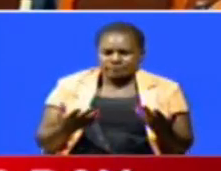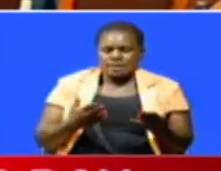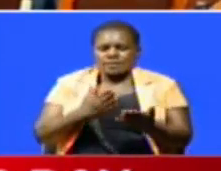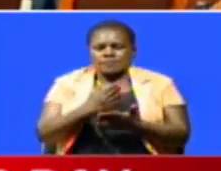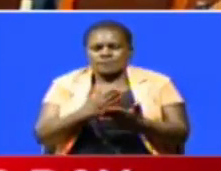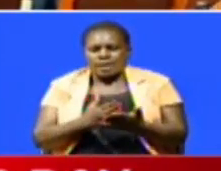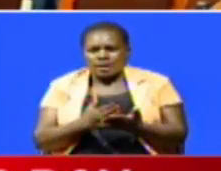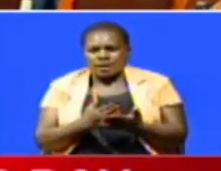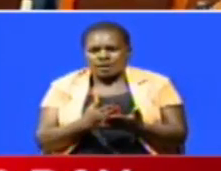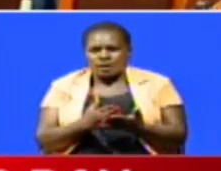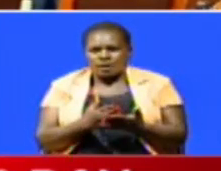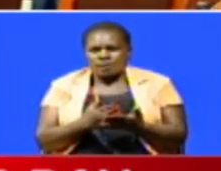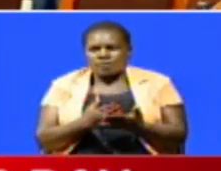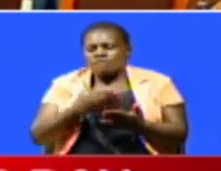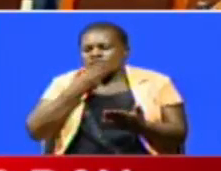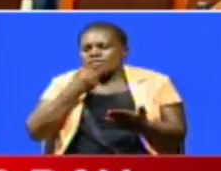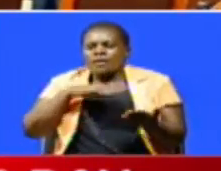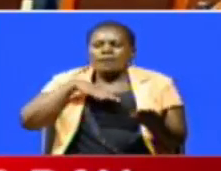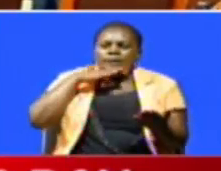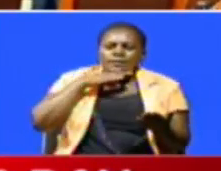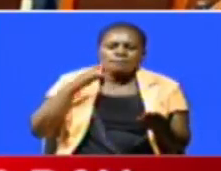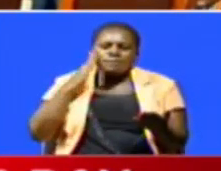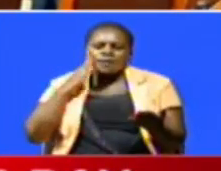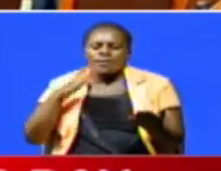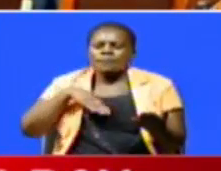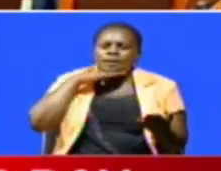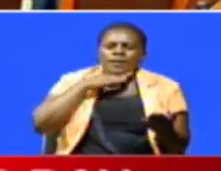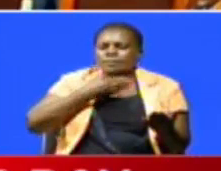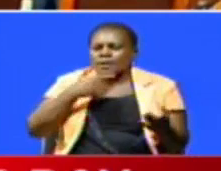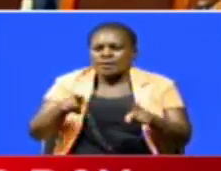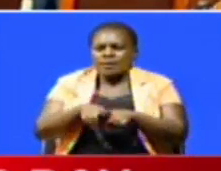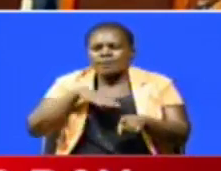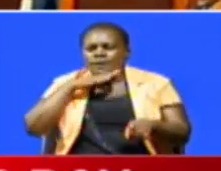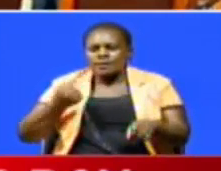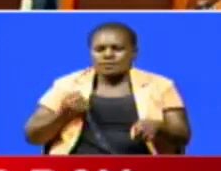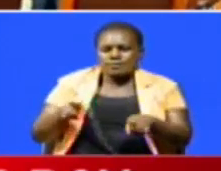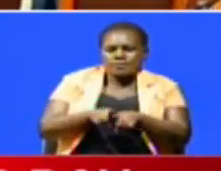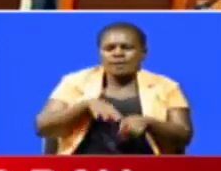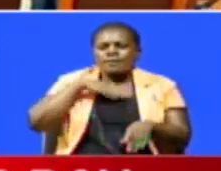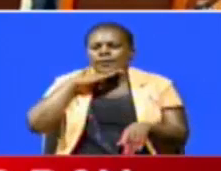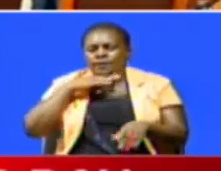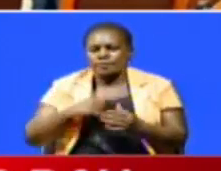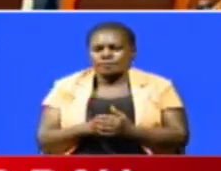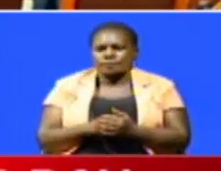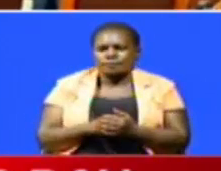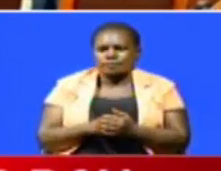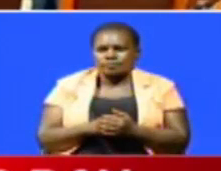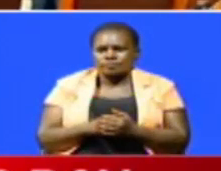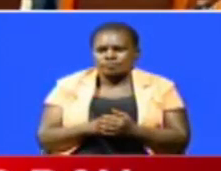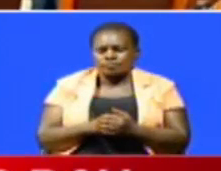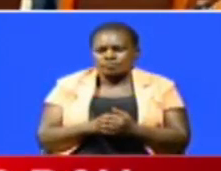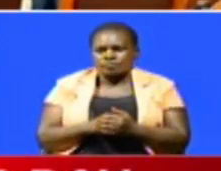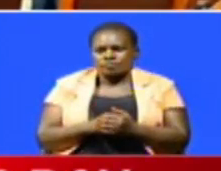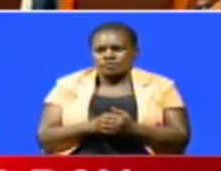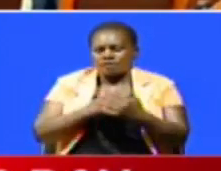those who have lost their fathers, their mothers, their brothers, their sisters, those who have